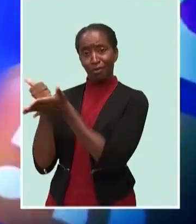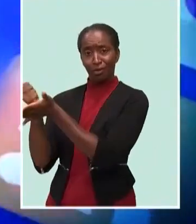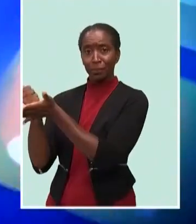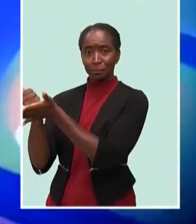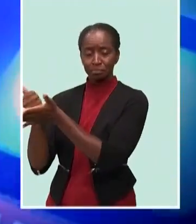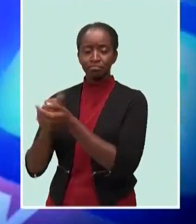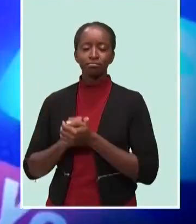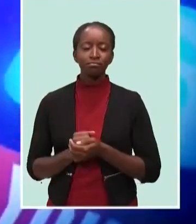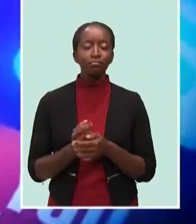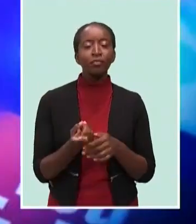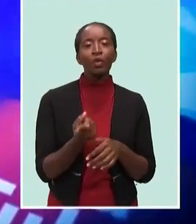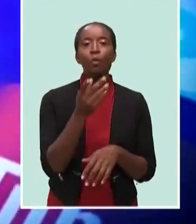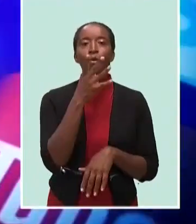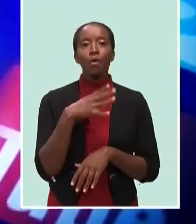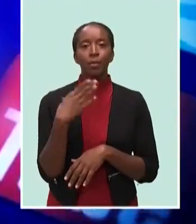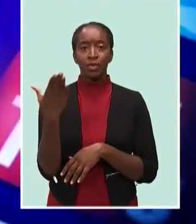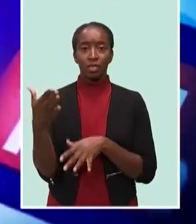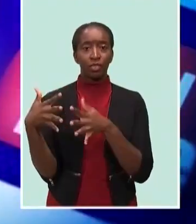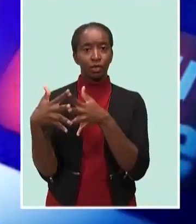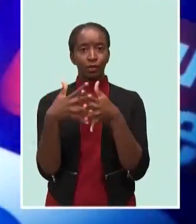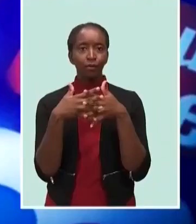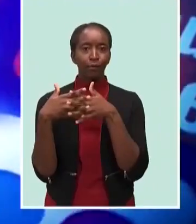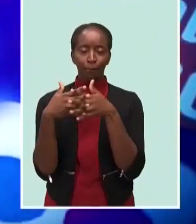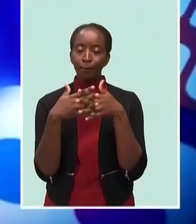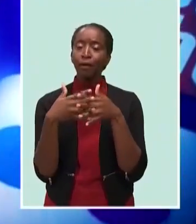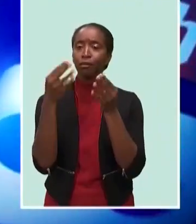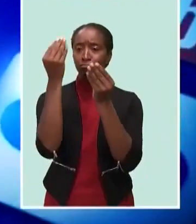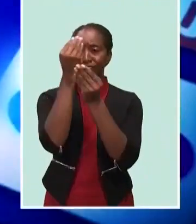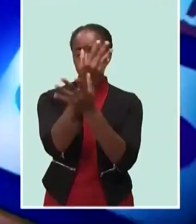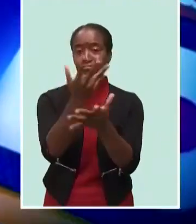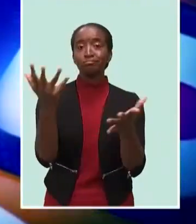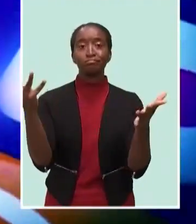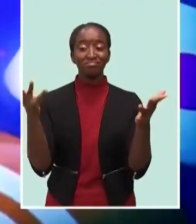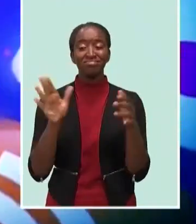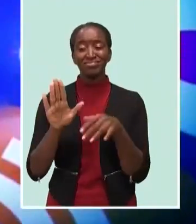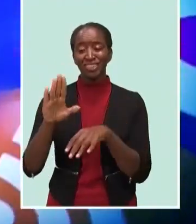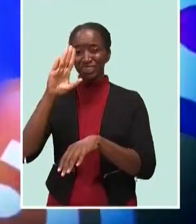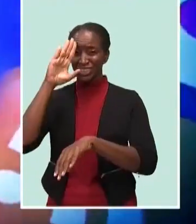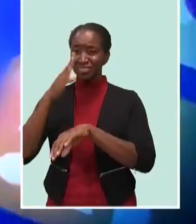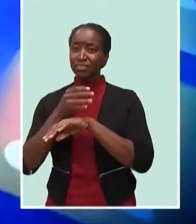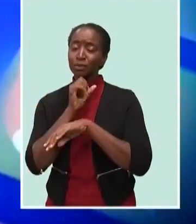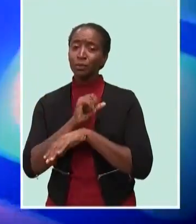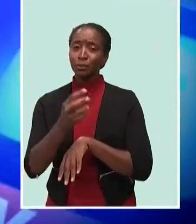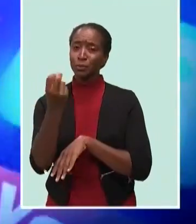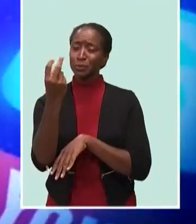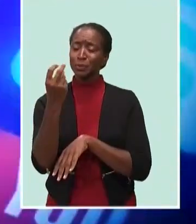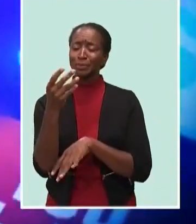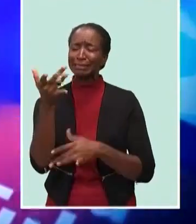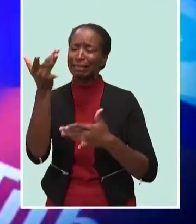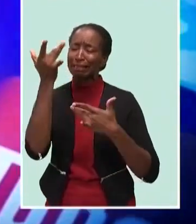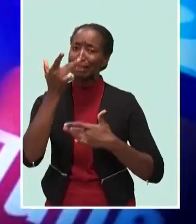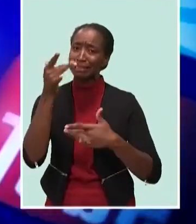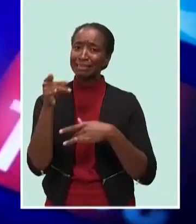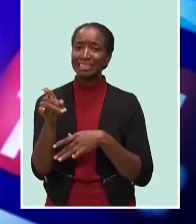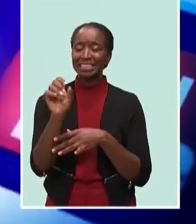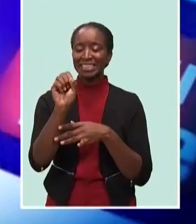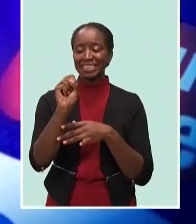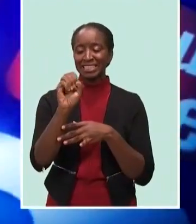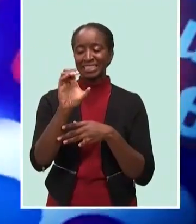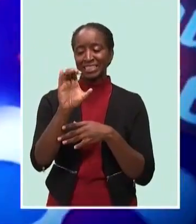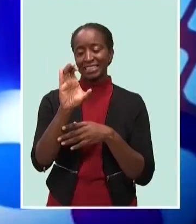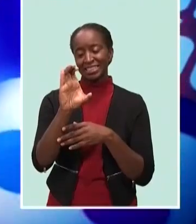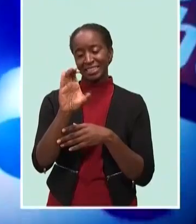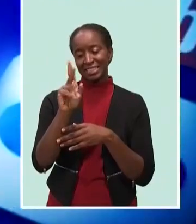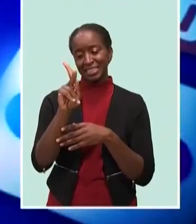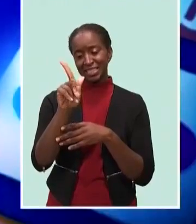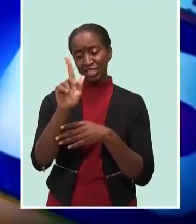same route. Her 12-year-old son is very ill. He's been diagnosed with sickle cell disease as well as a rare kidney